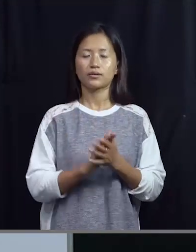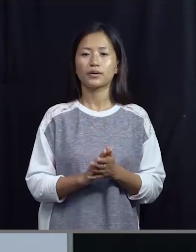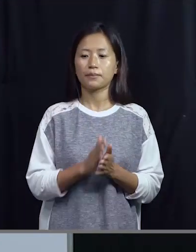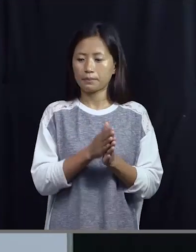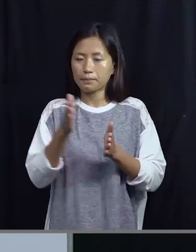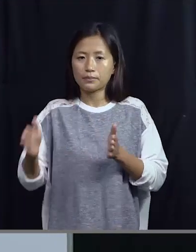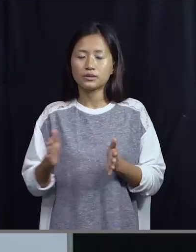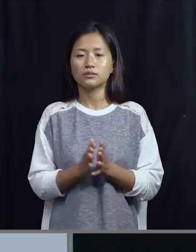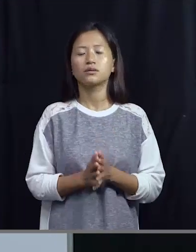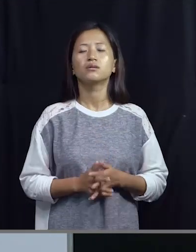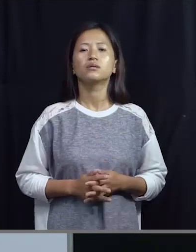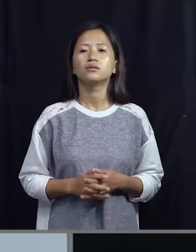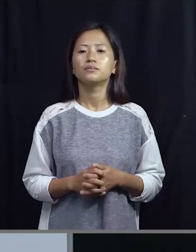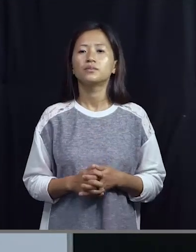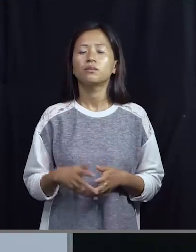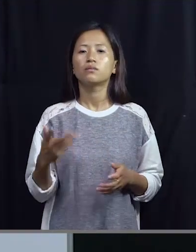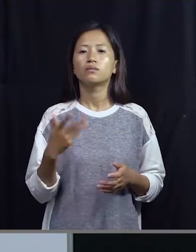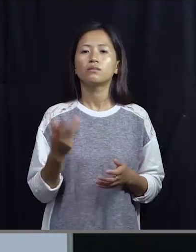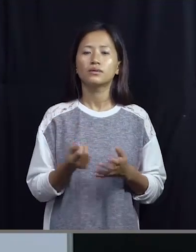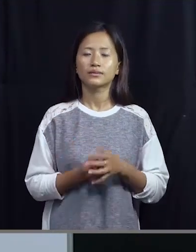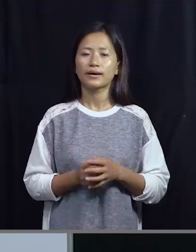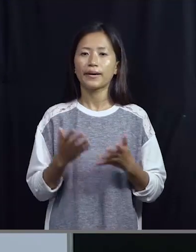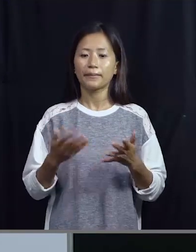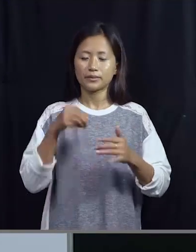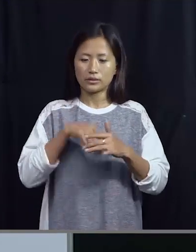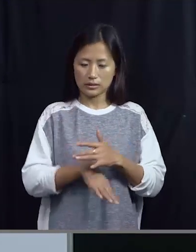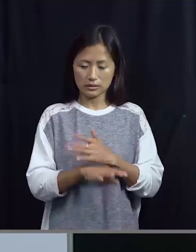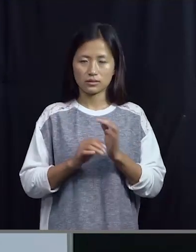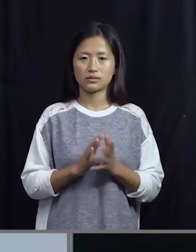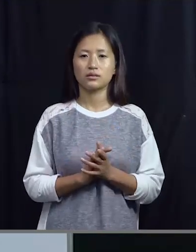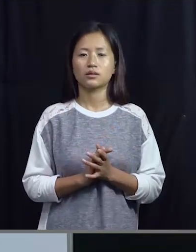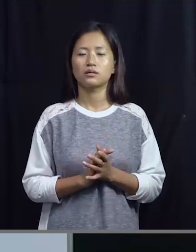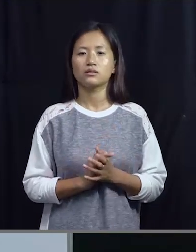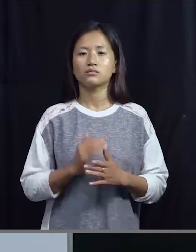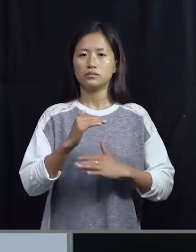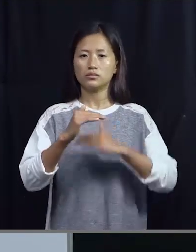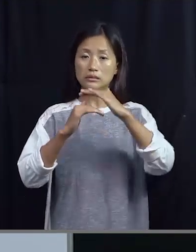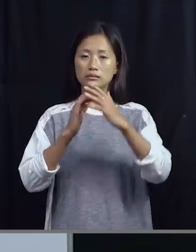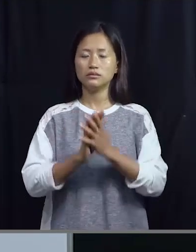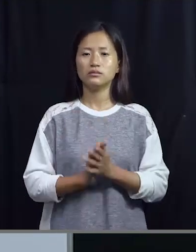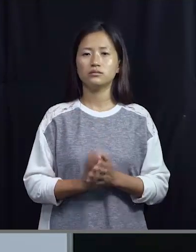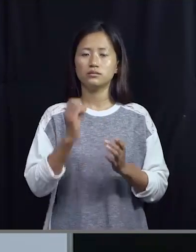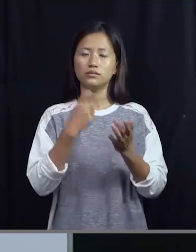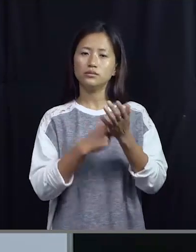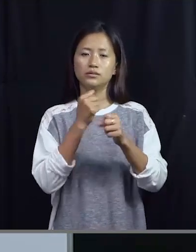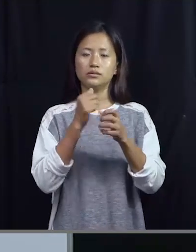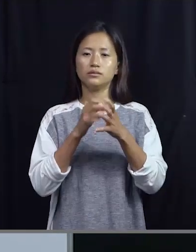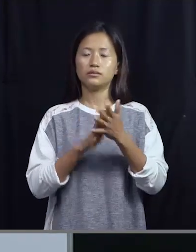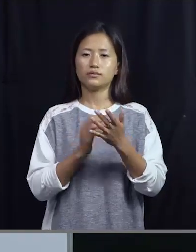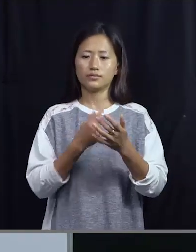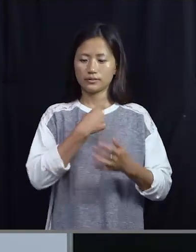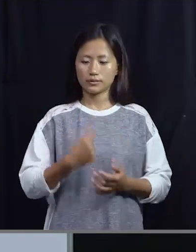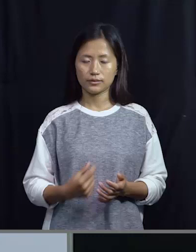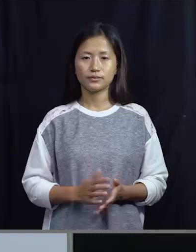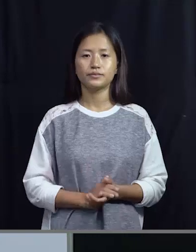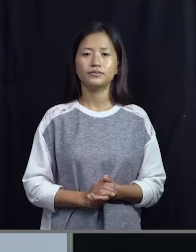digesting the organic matter, what happens inside? That means the steps in which the organic matters are digested.